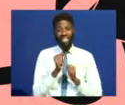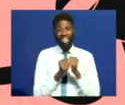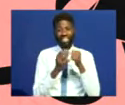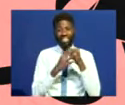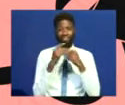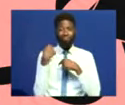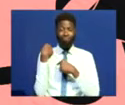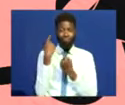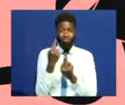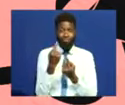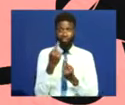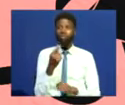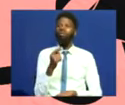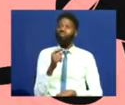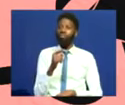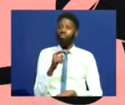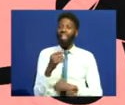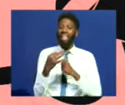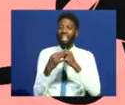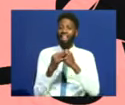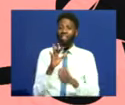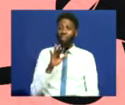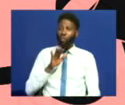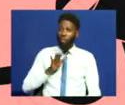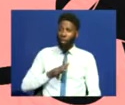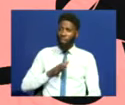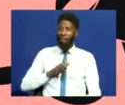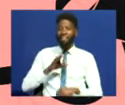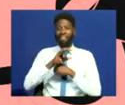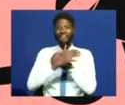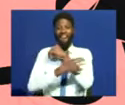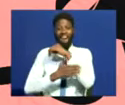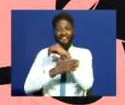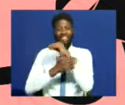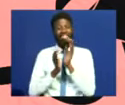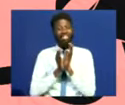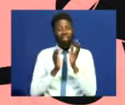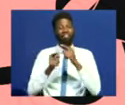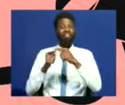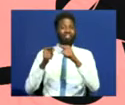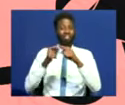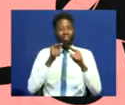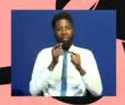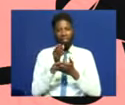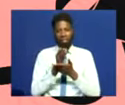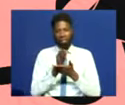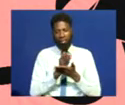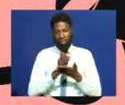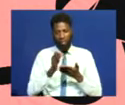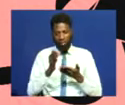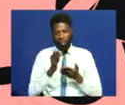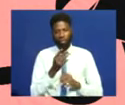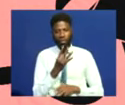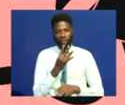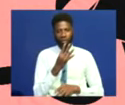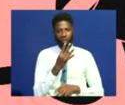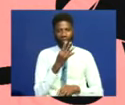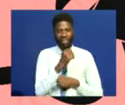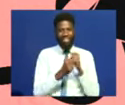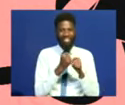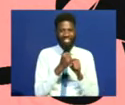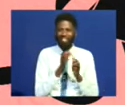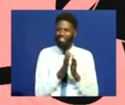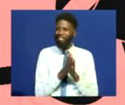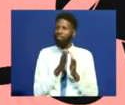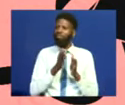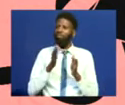killed countrywide. Now, some of the victims range from 4 years to 70 years. The majority of the victim, and which we